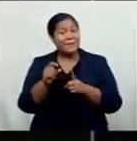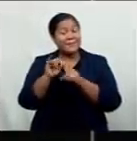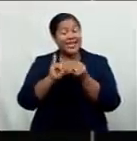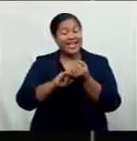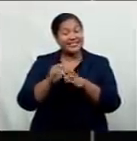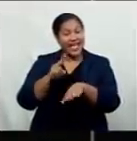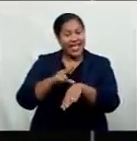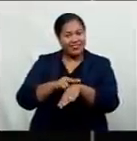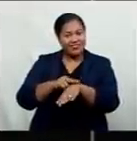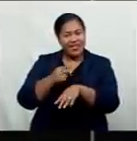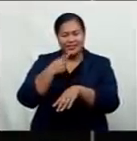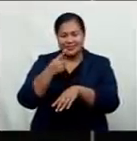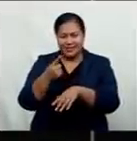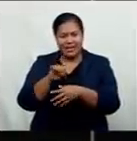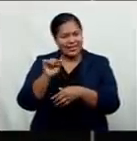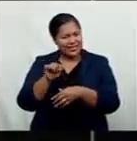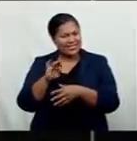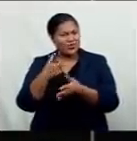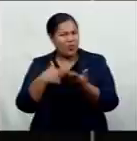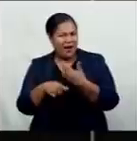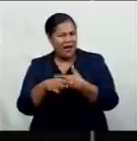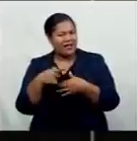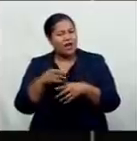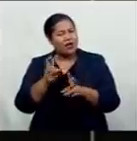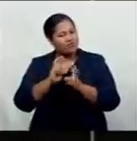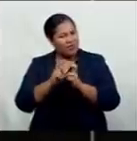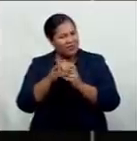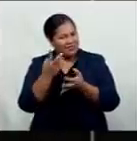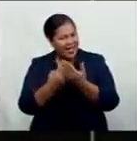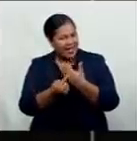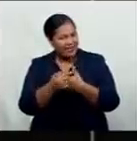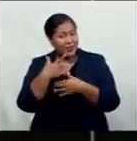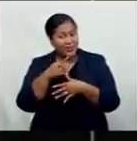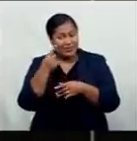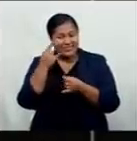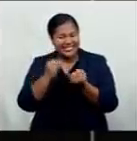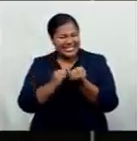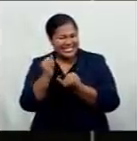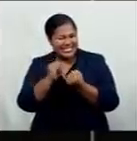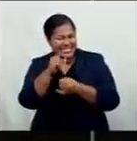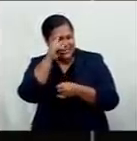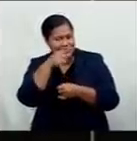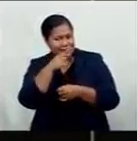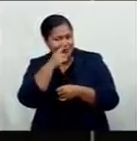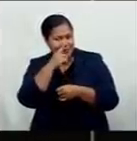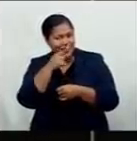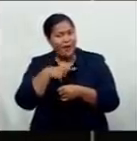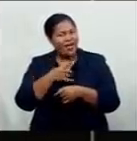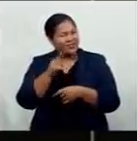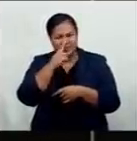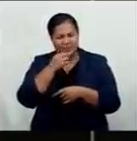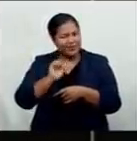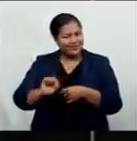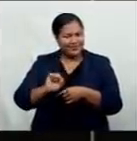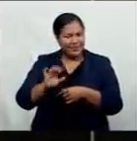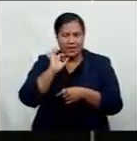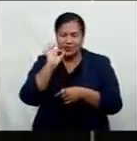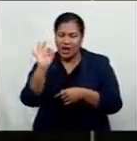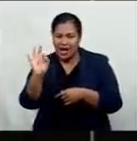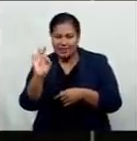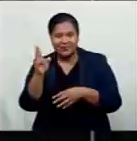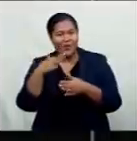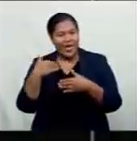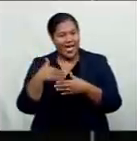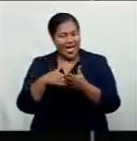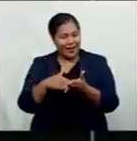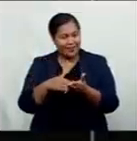Dr. James Fong says this is causing problems in treating severely ill patients because people are refusing to ask for help. The